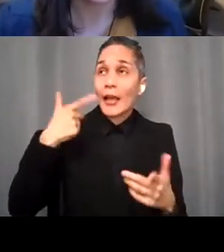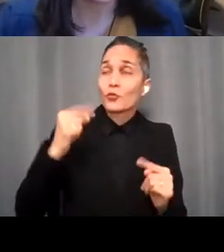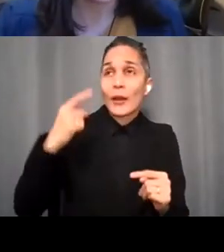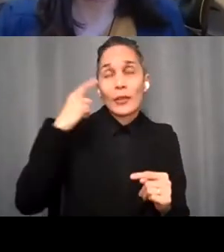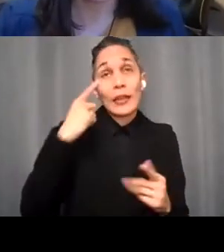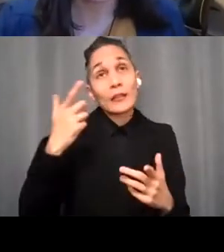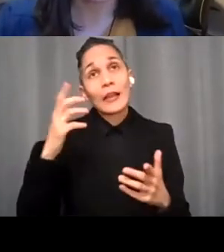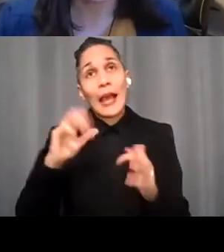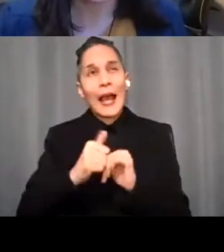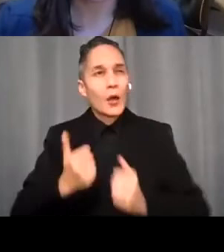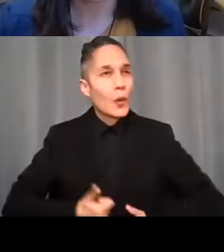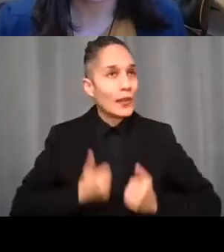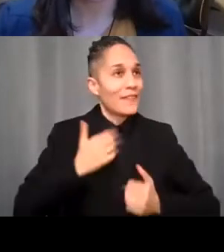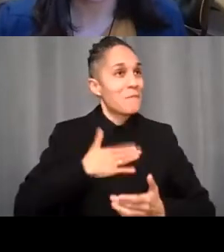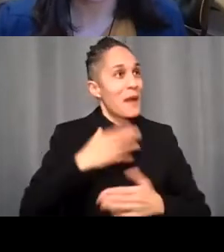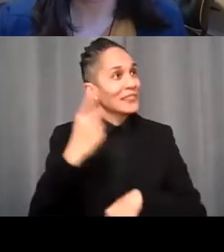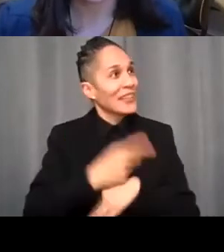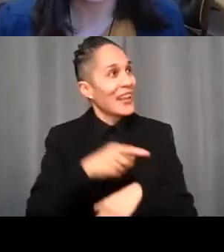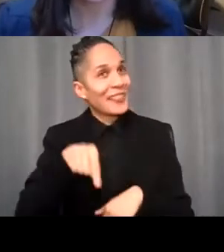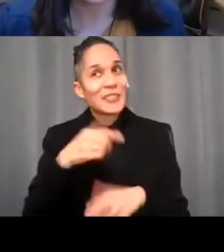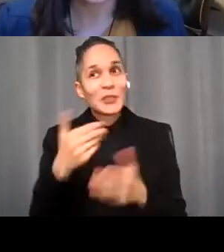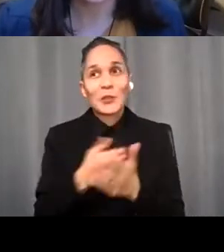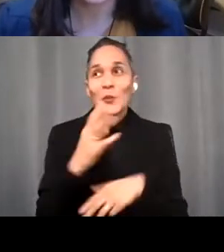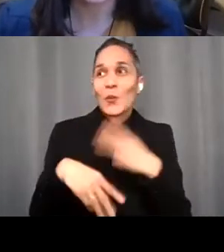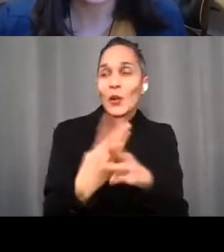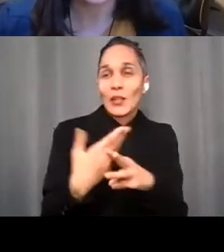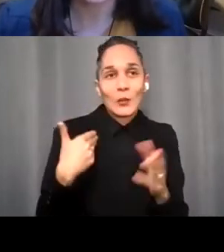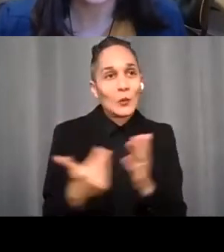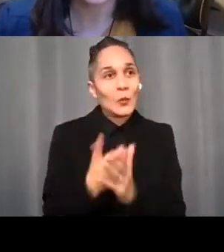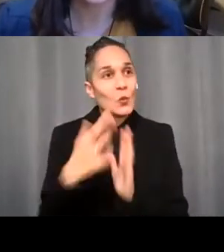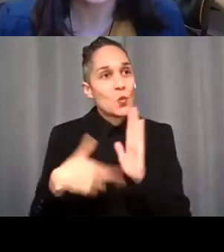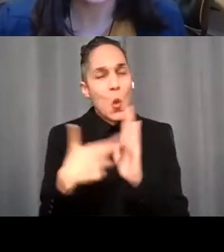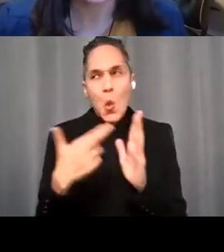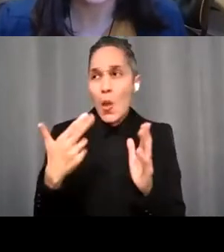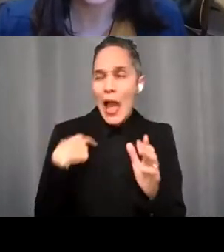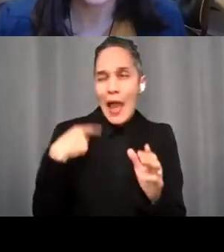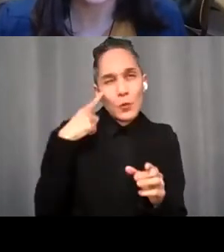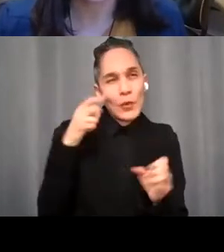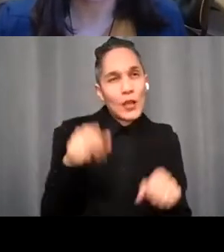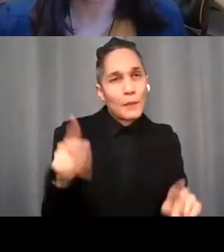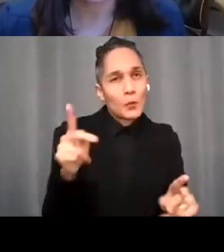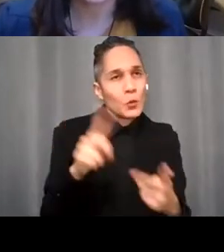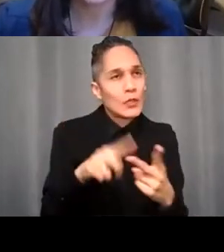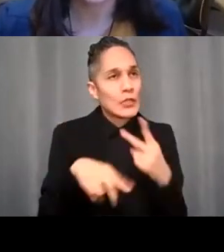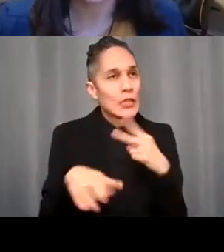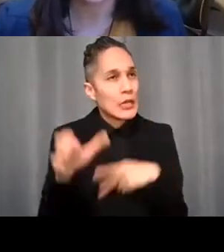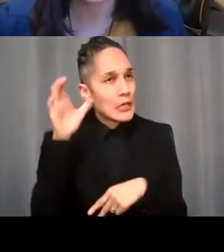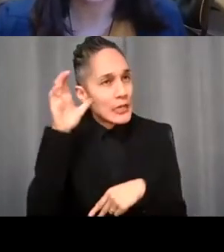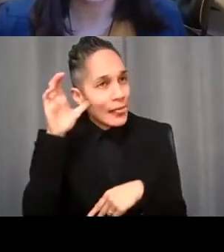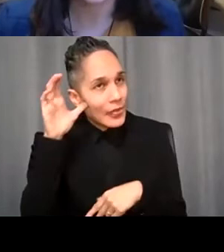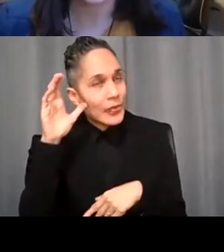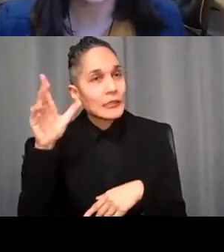day in this new wonderful role that I have? It's about opportunity. It's about listening. It's